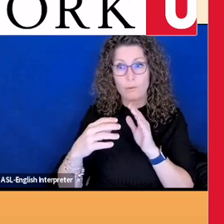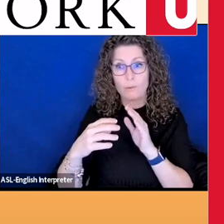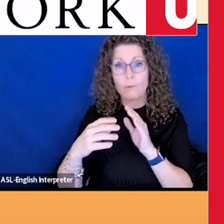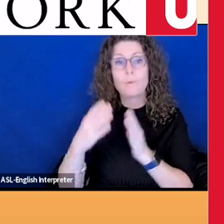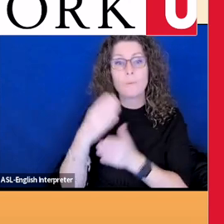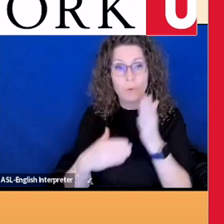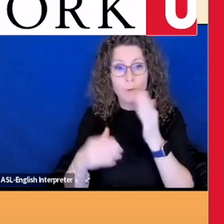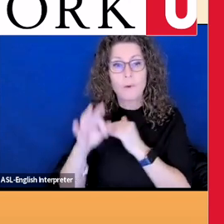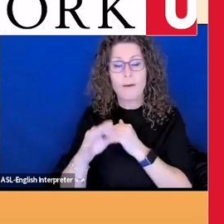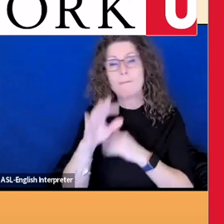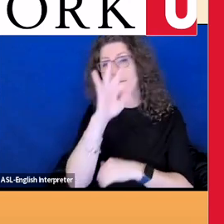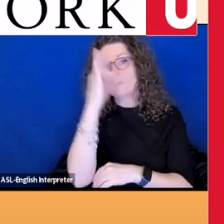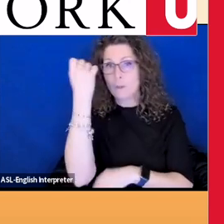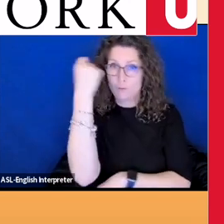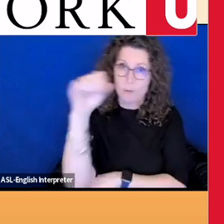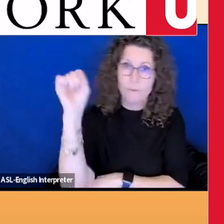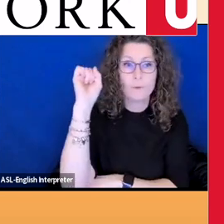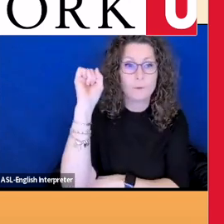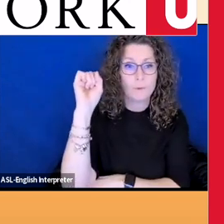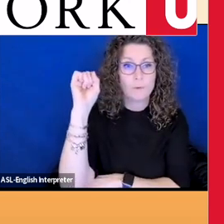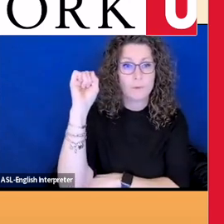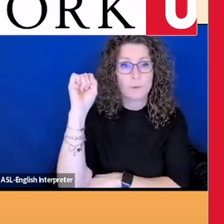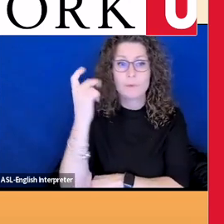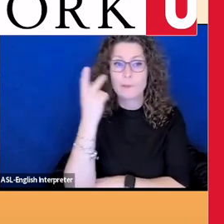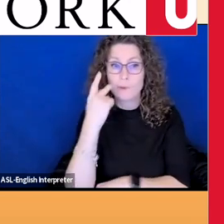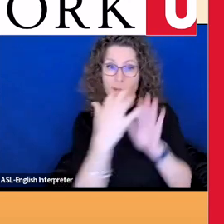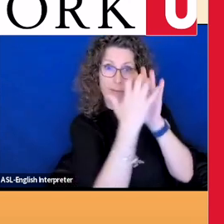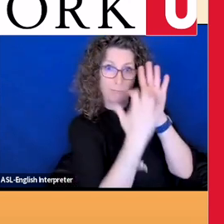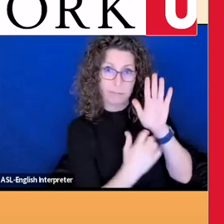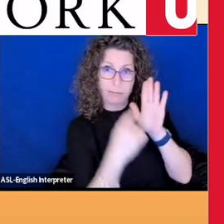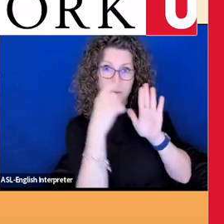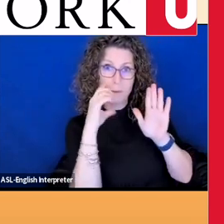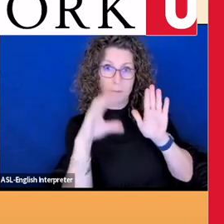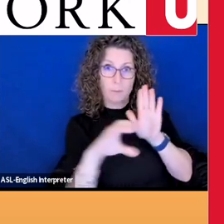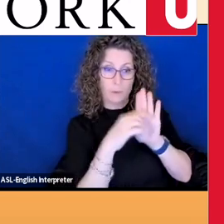triumvirate, liberté, égalité,